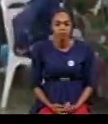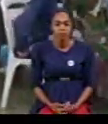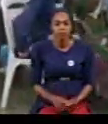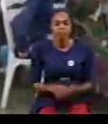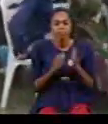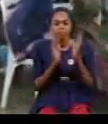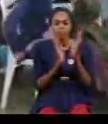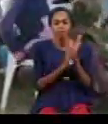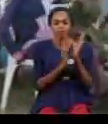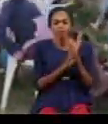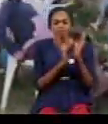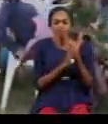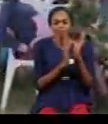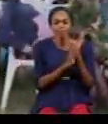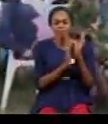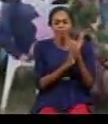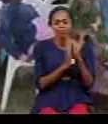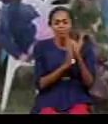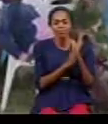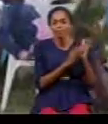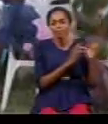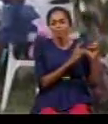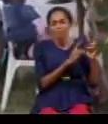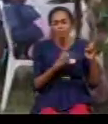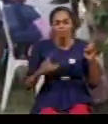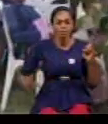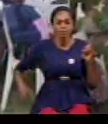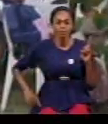Praise the Lord.